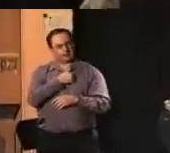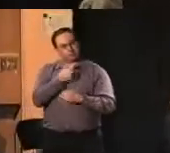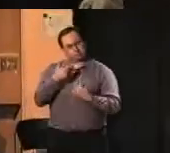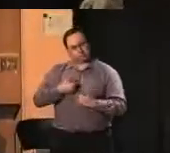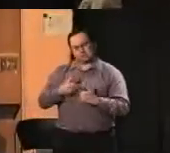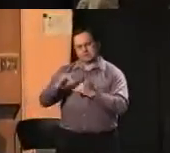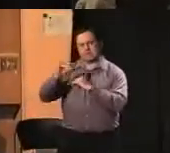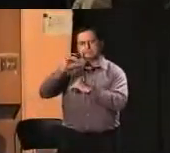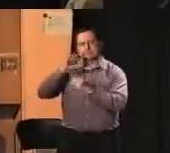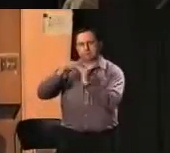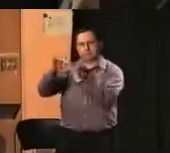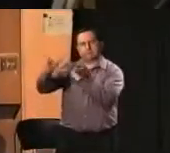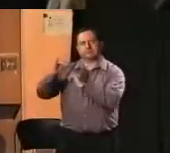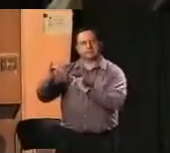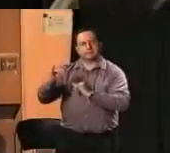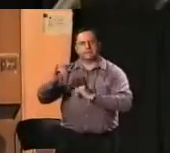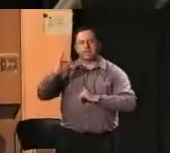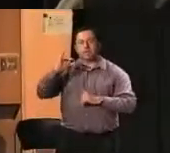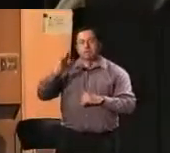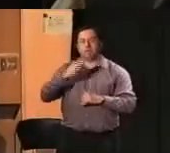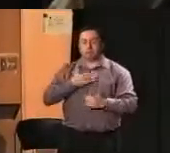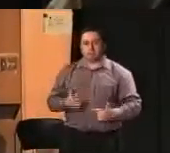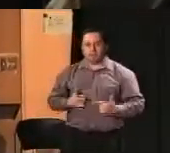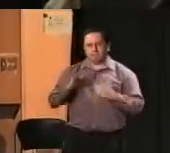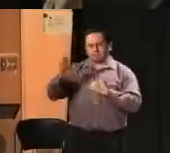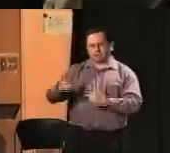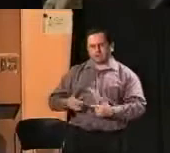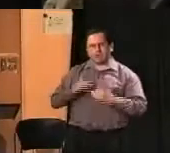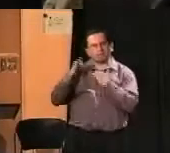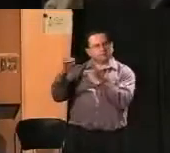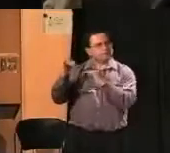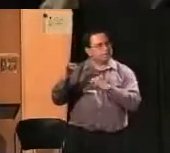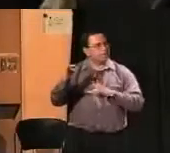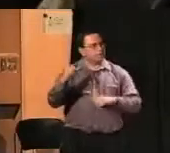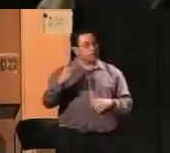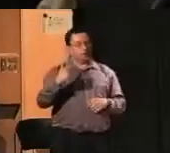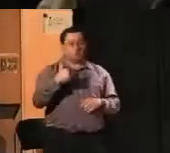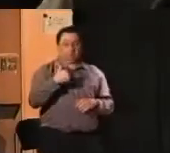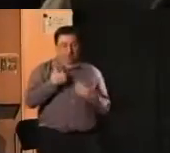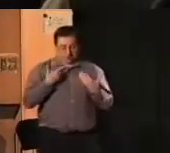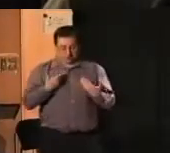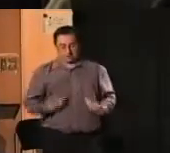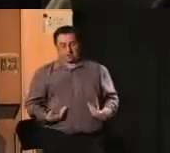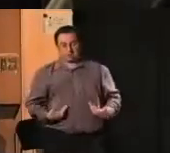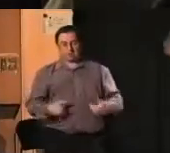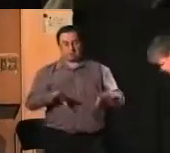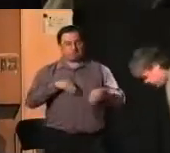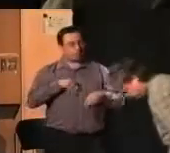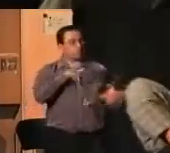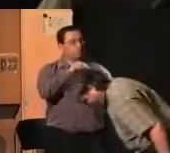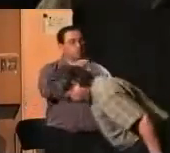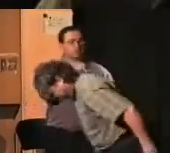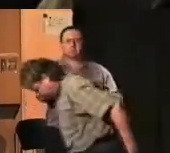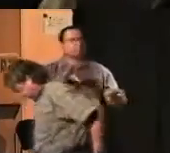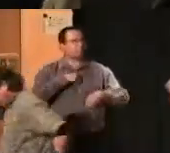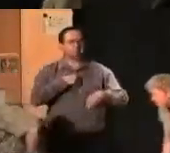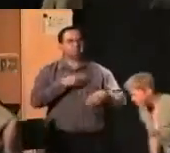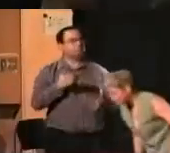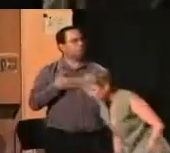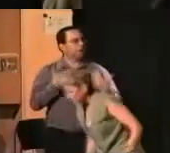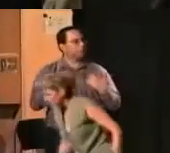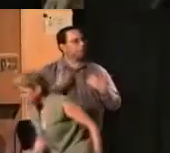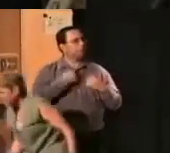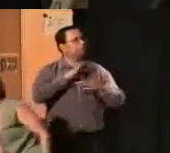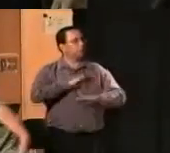with members of this population, one that resonates throughout my own life, is that I'm happy just how I am, thank you very much. That there